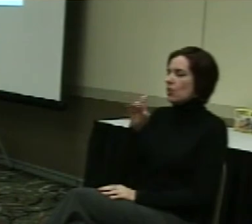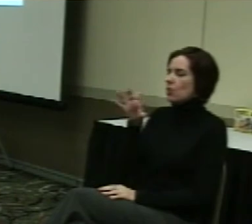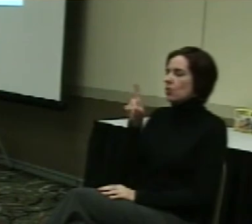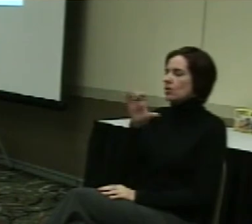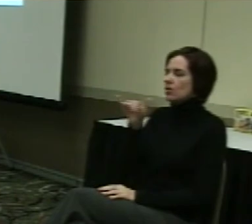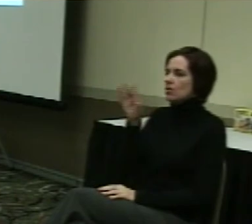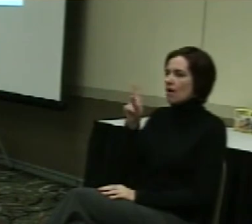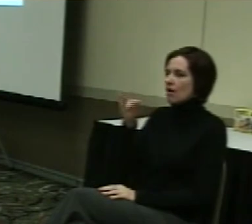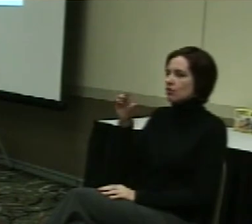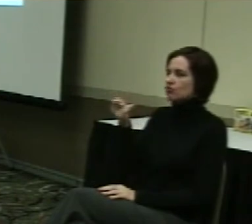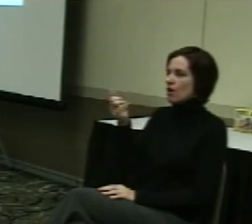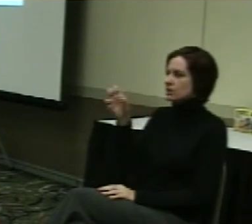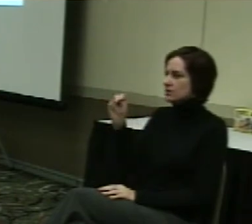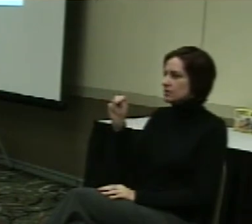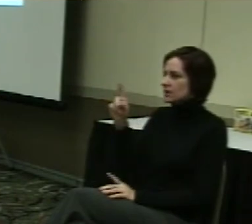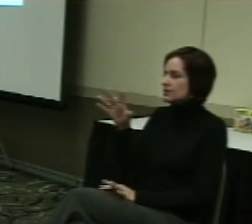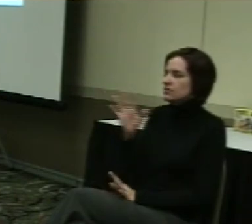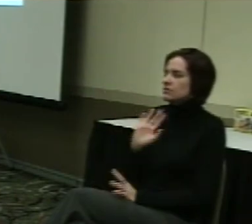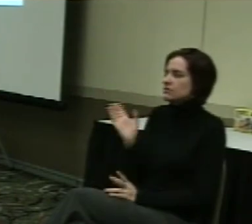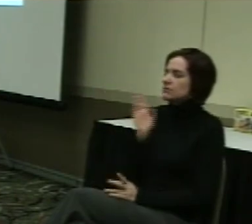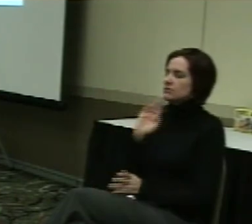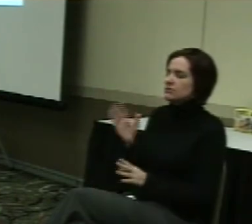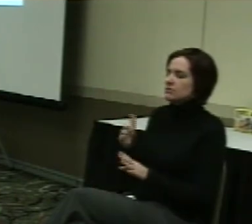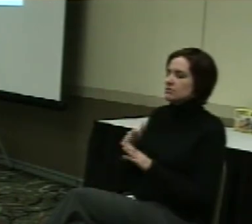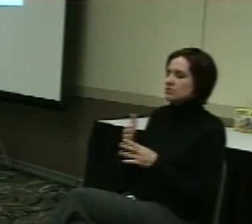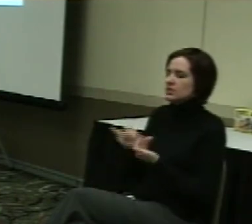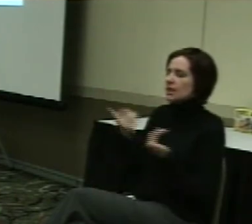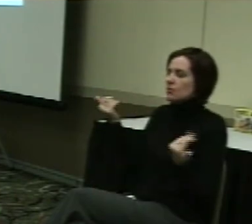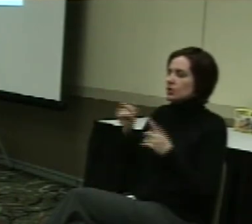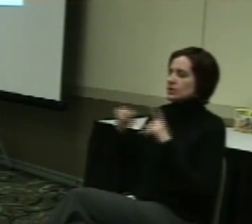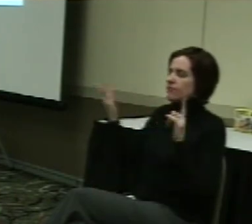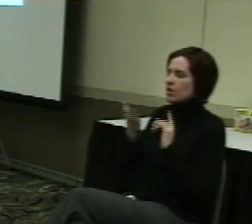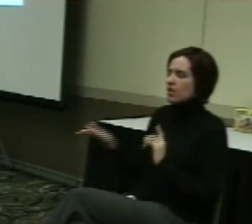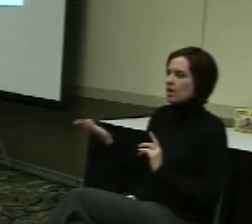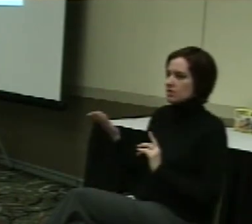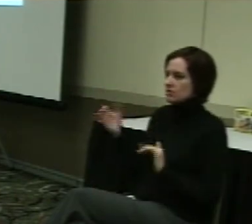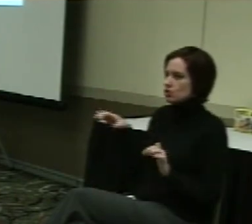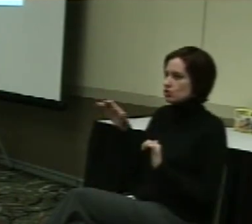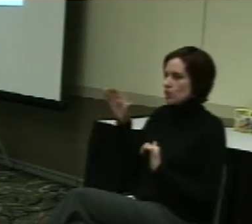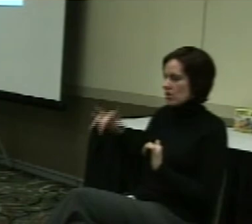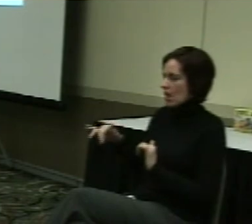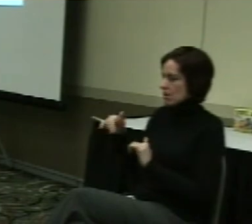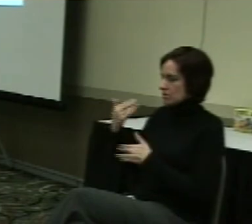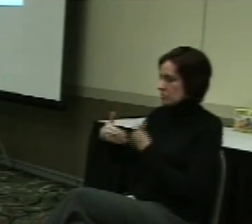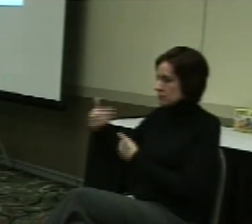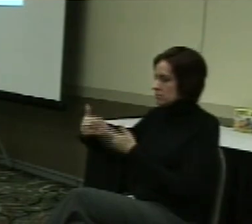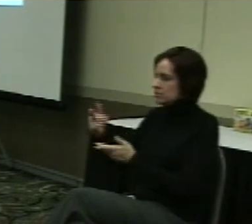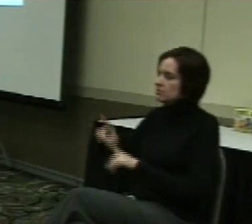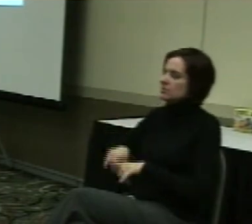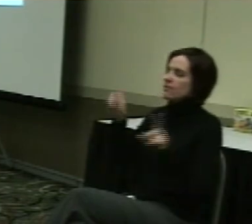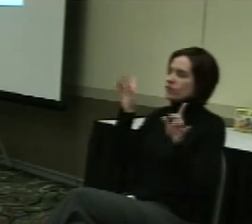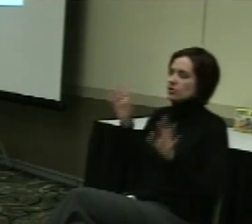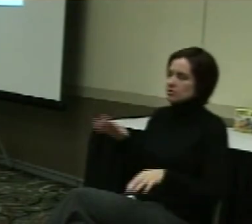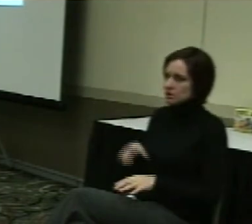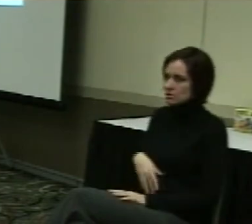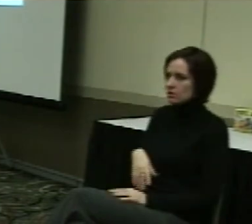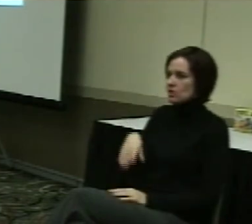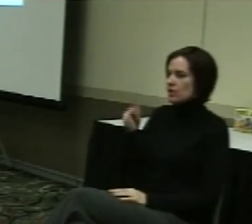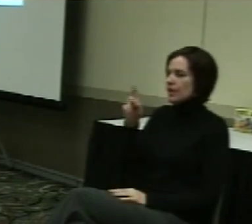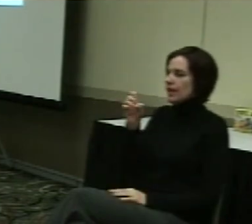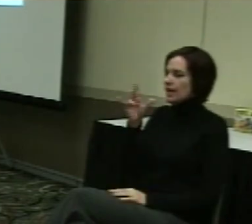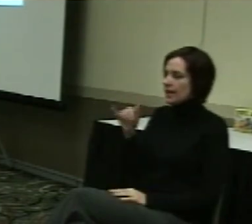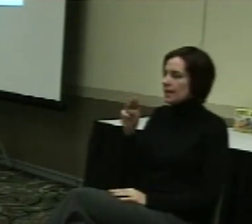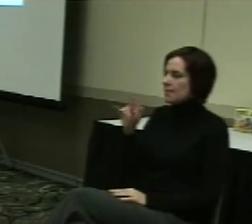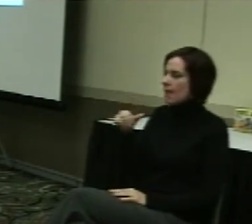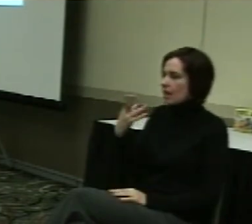different story, isn't it? It's a whole different story to conduct a Woodcock Johnson, you know, or to conduct a key math or